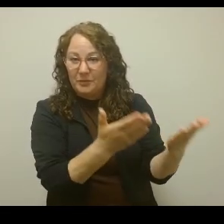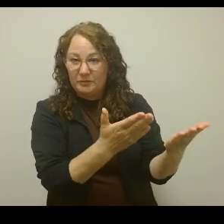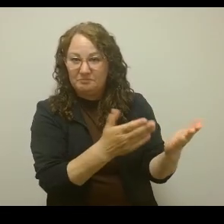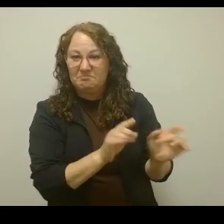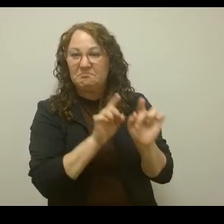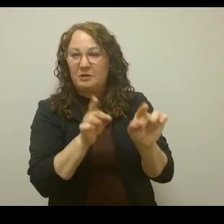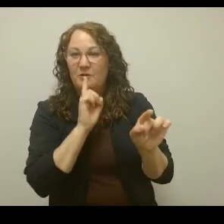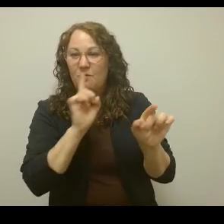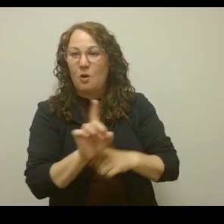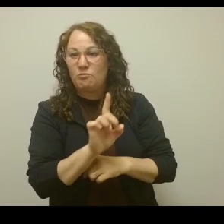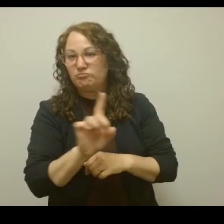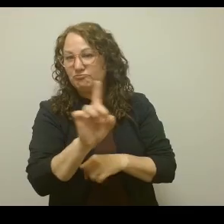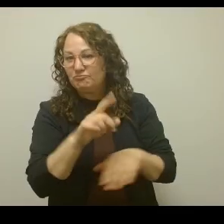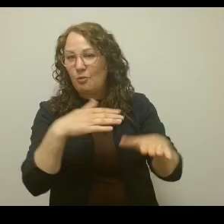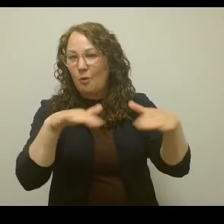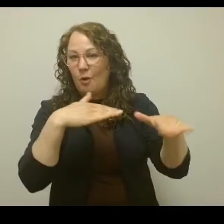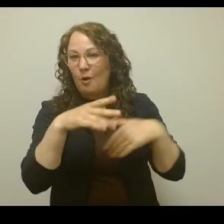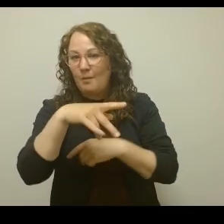for a walk in the park."